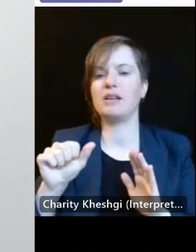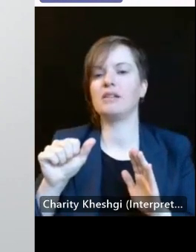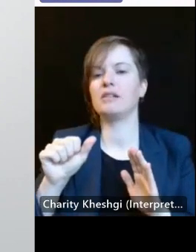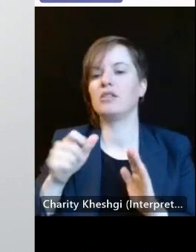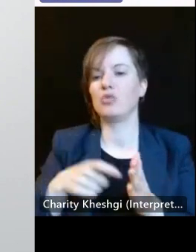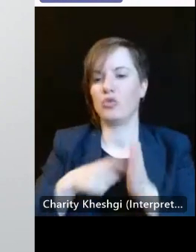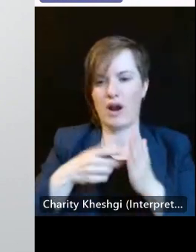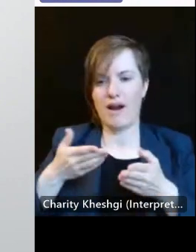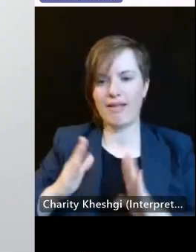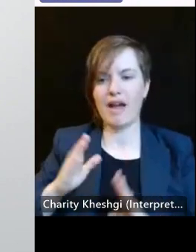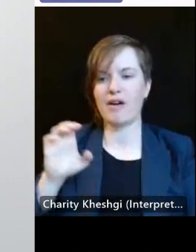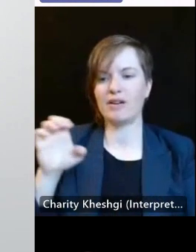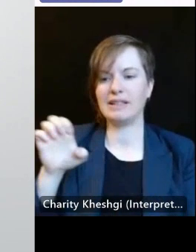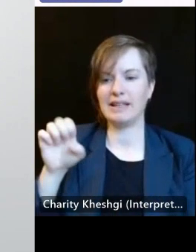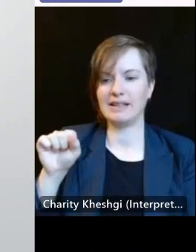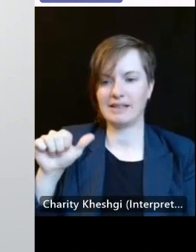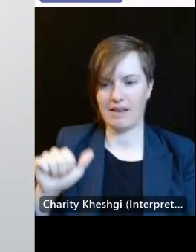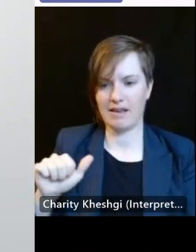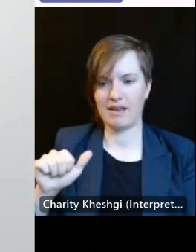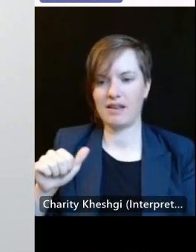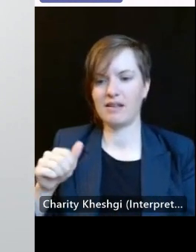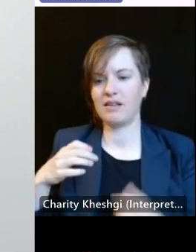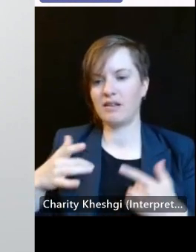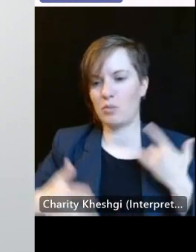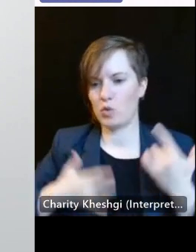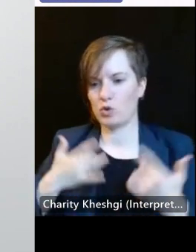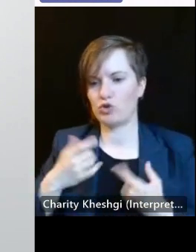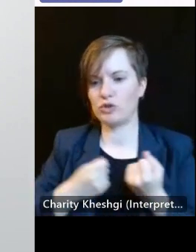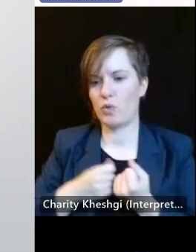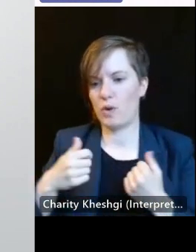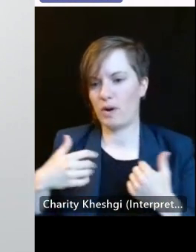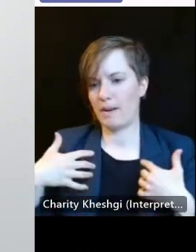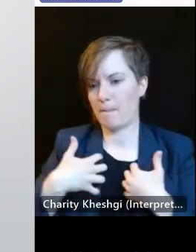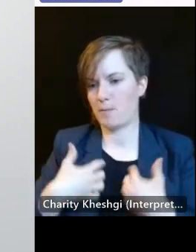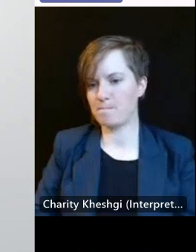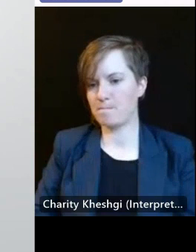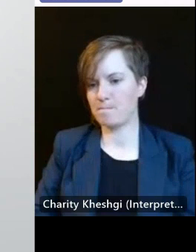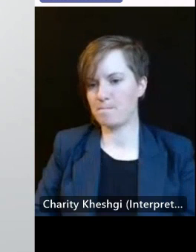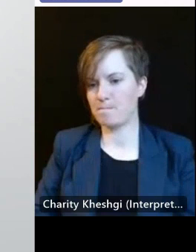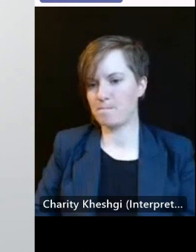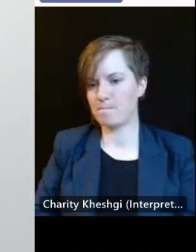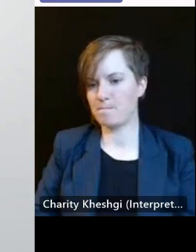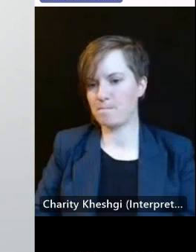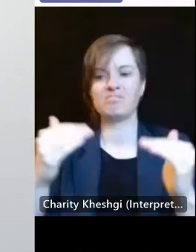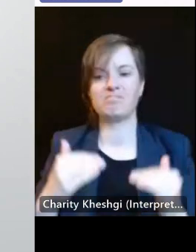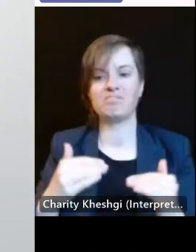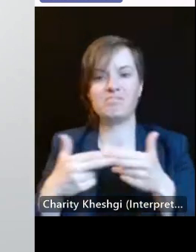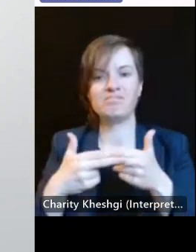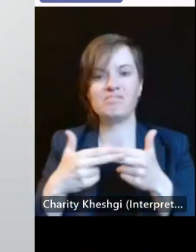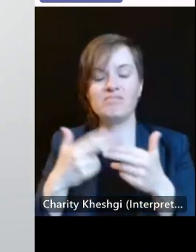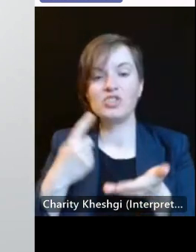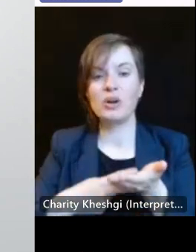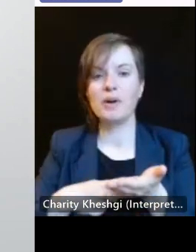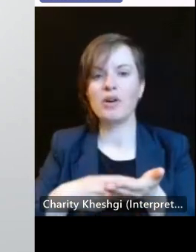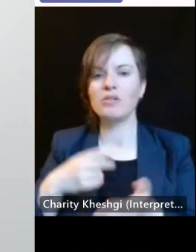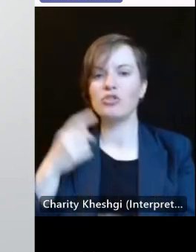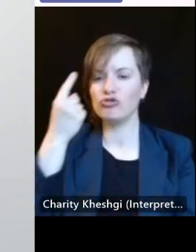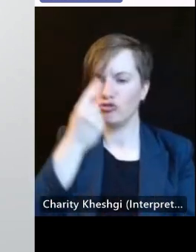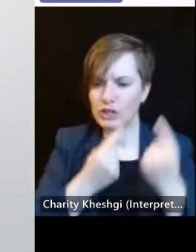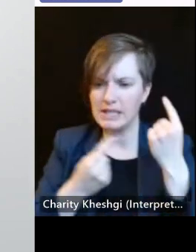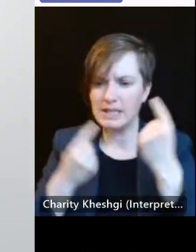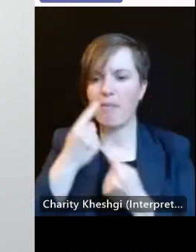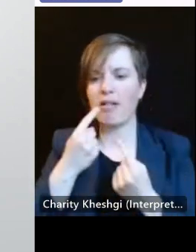move now to the next slide, and let's talk about reasonable modifications and accommodations with respect to